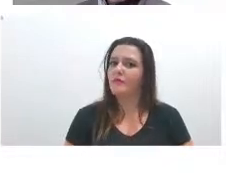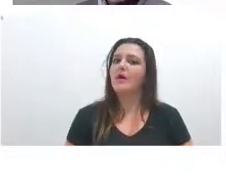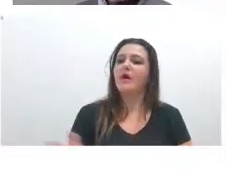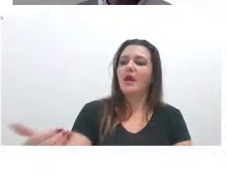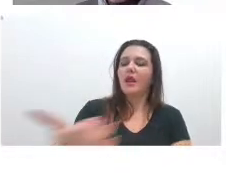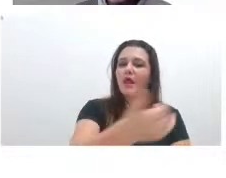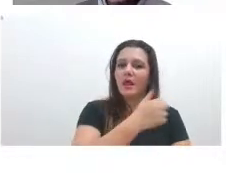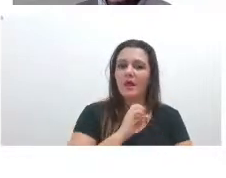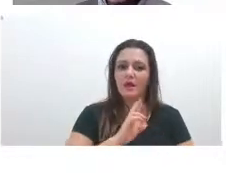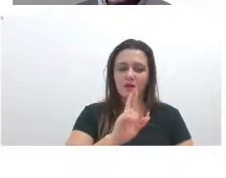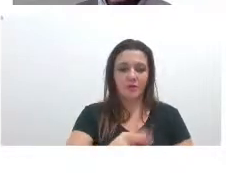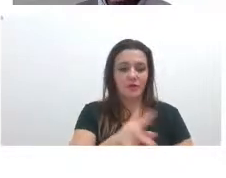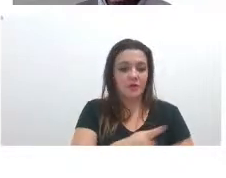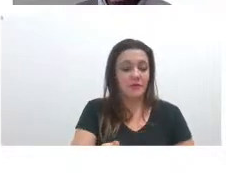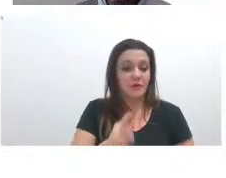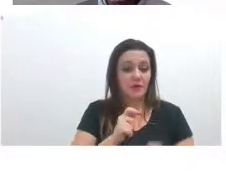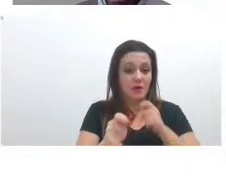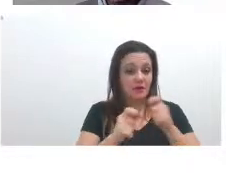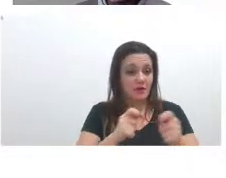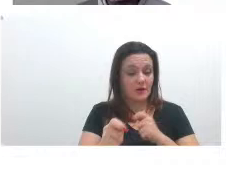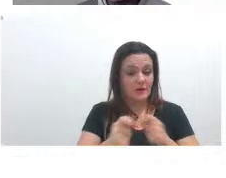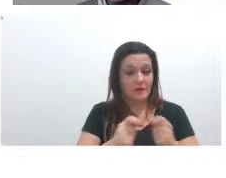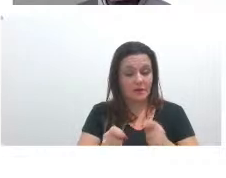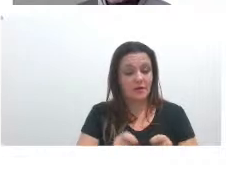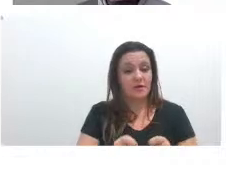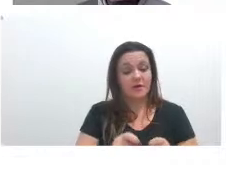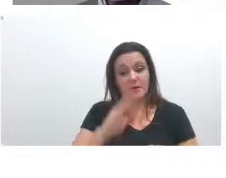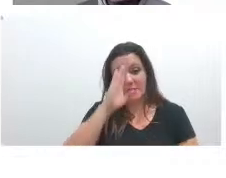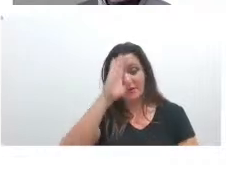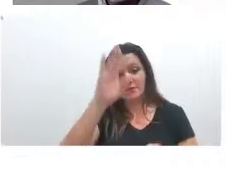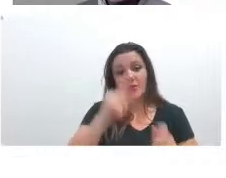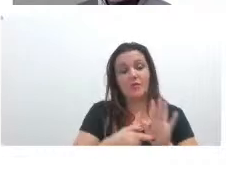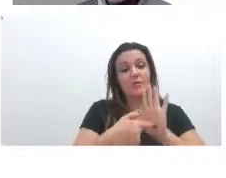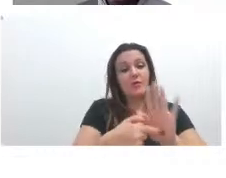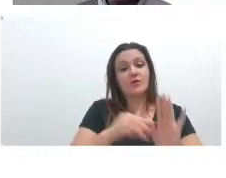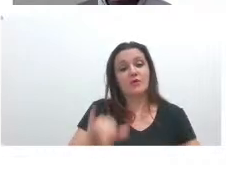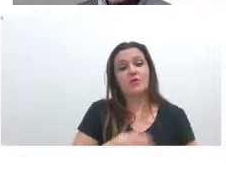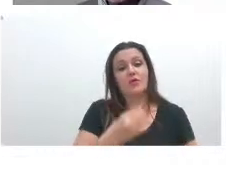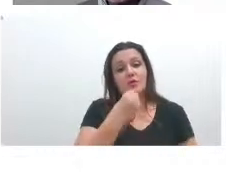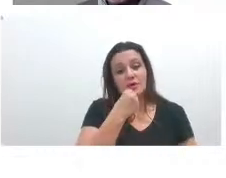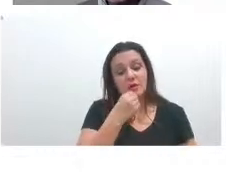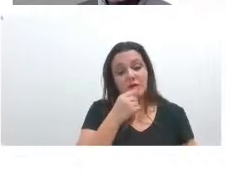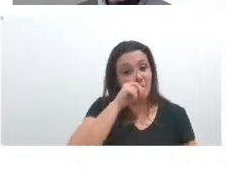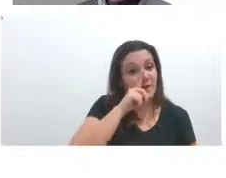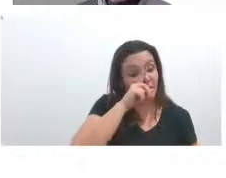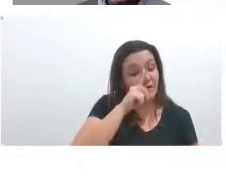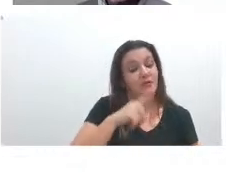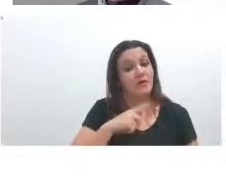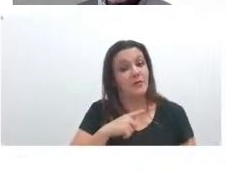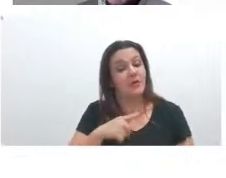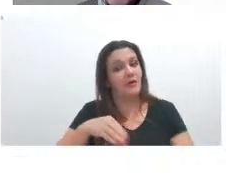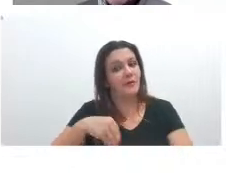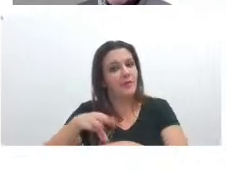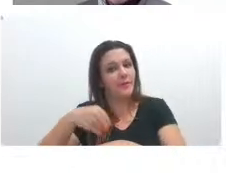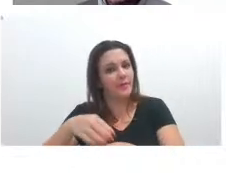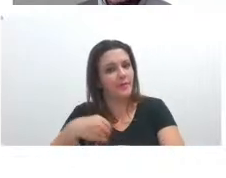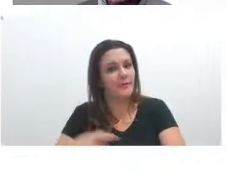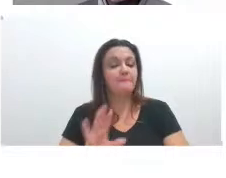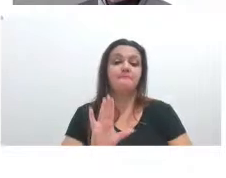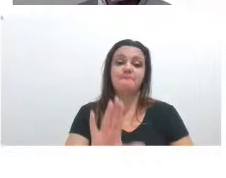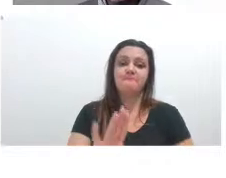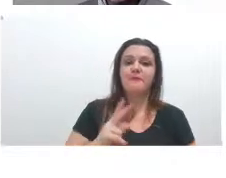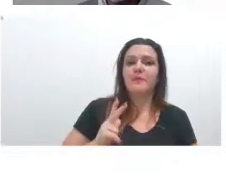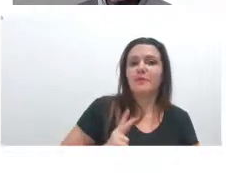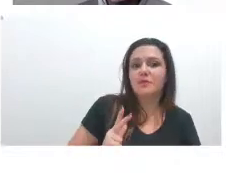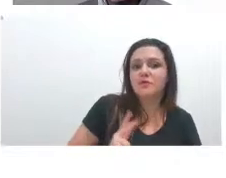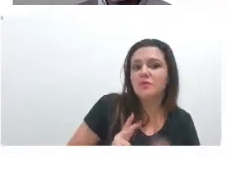witnesses also highlight the key opportunities, risks, and considerations. In particular, there is a need to prepare English language teachers